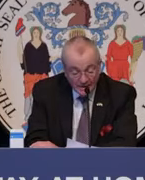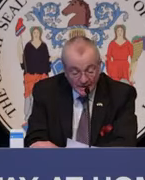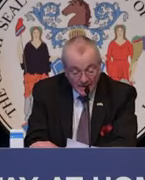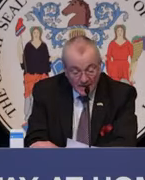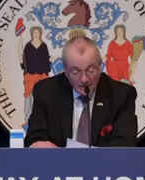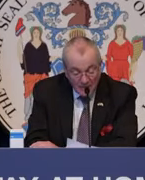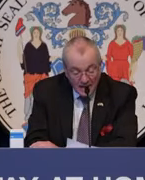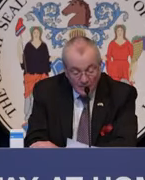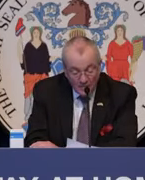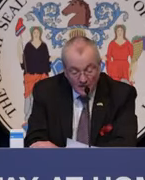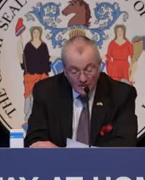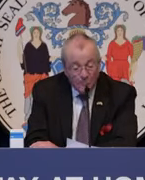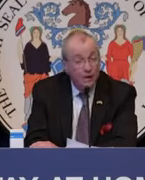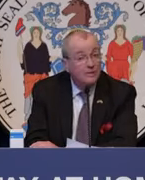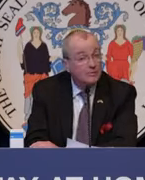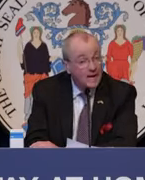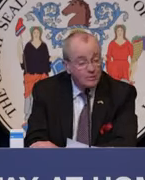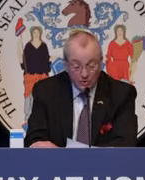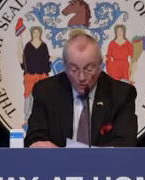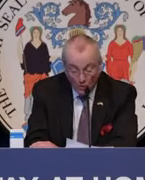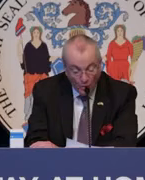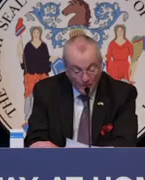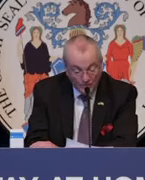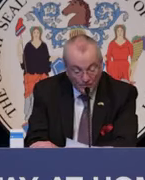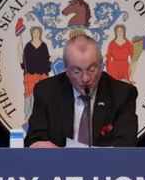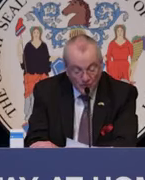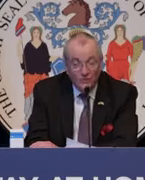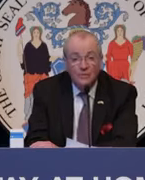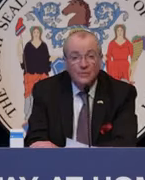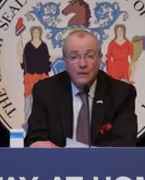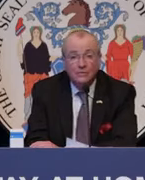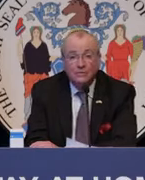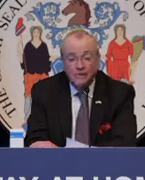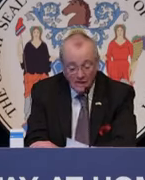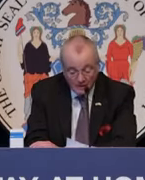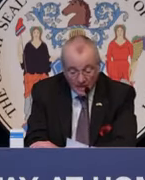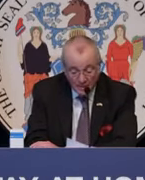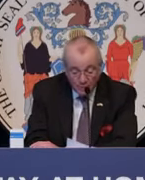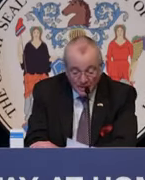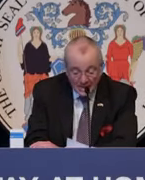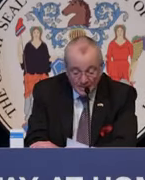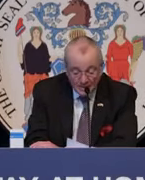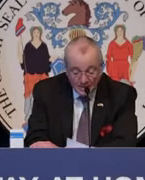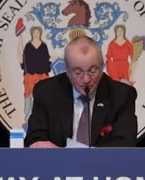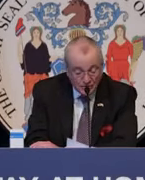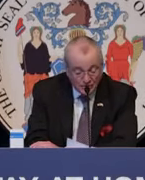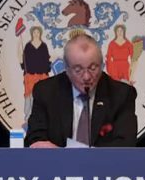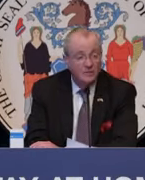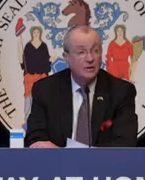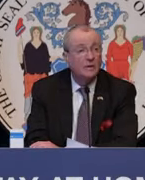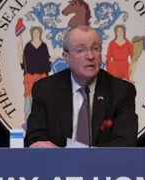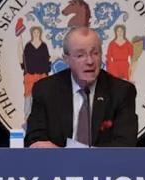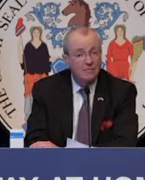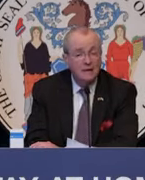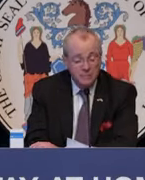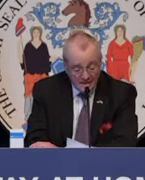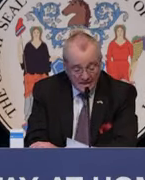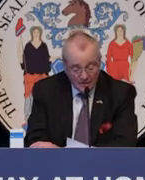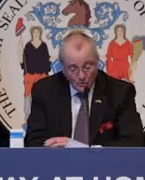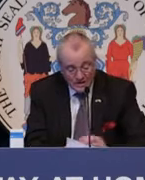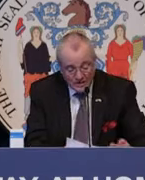sanitation, about the men and women of the Department of Labor who are working through hundreds of thousands of unemployment applications to deliver